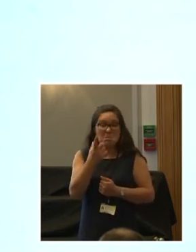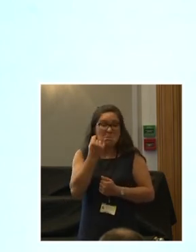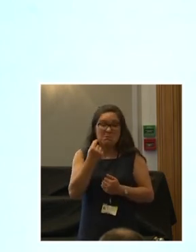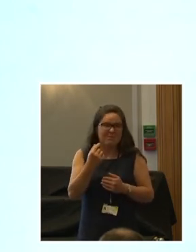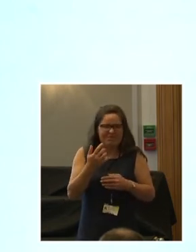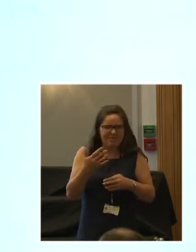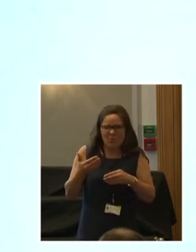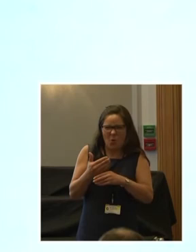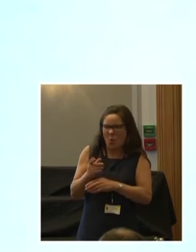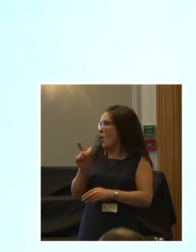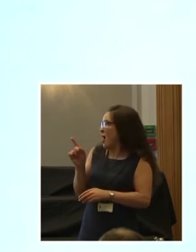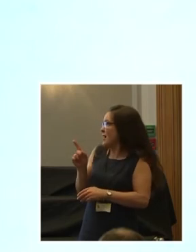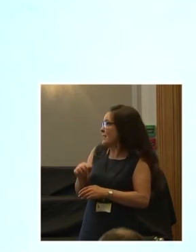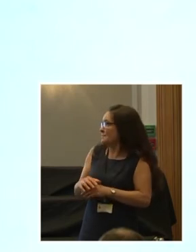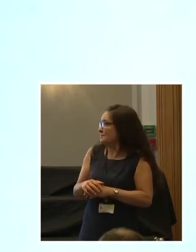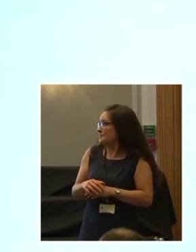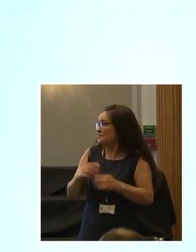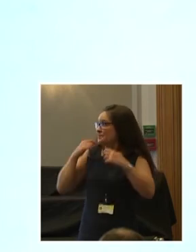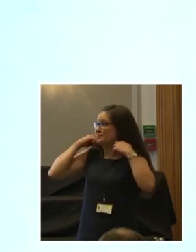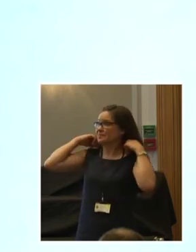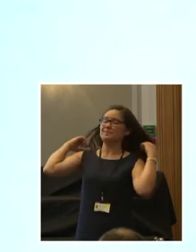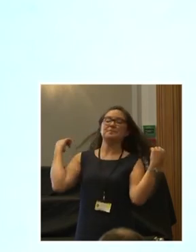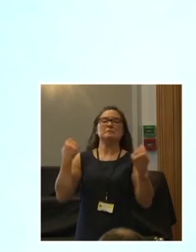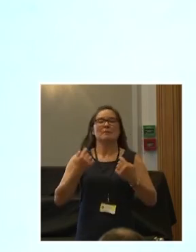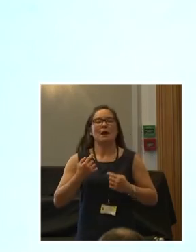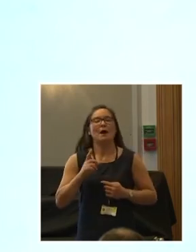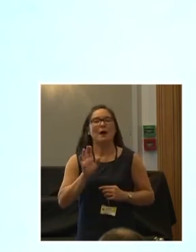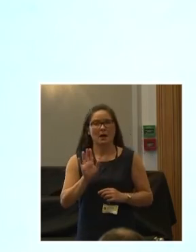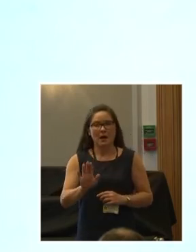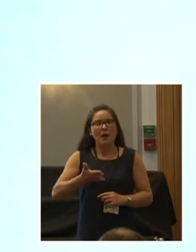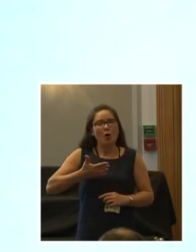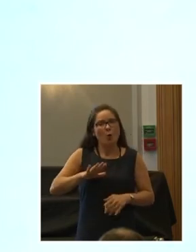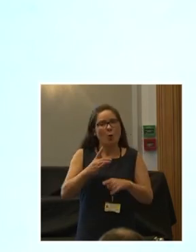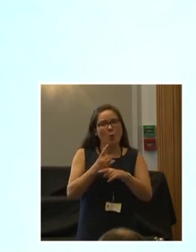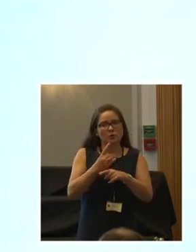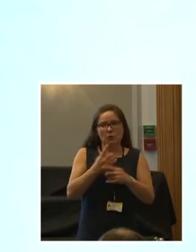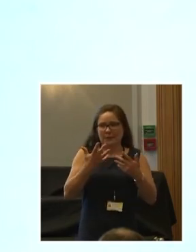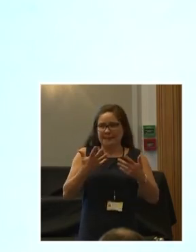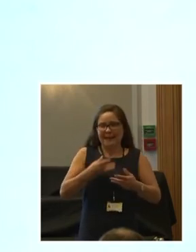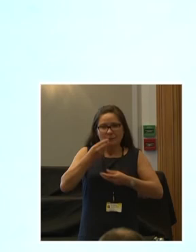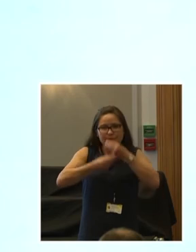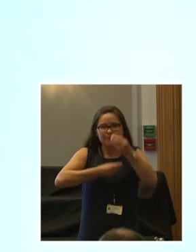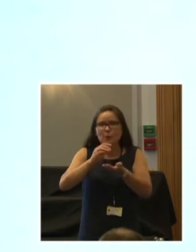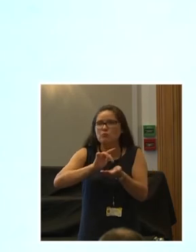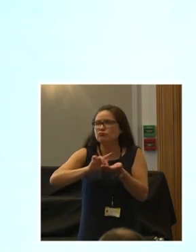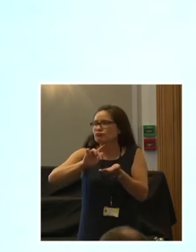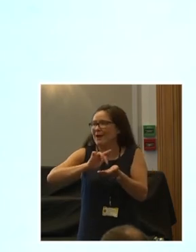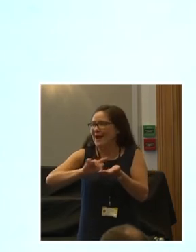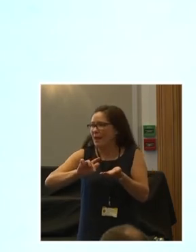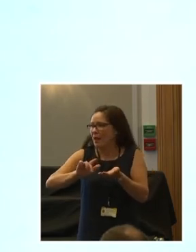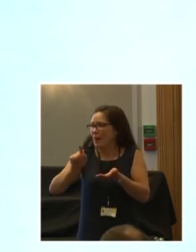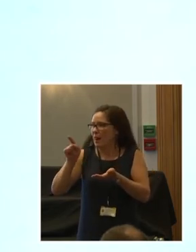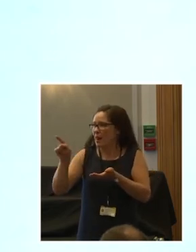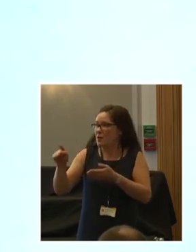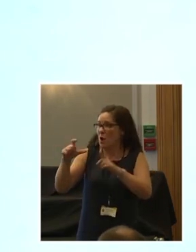just do is, because I think it's really important we do touch on Braille. I think Braille's not been talked about enough. Dave, could I lean on you to talk about some of the work